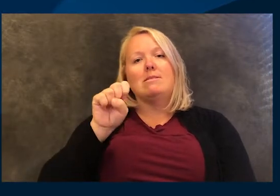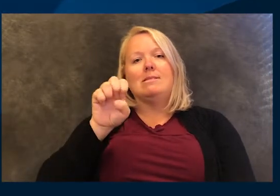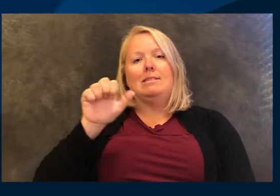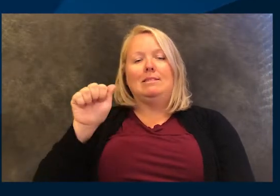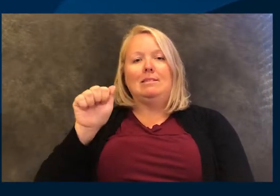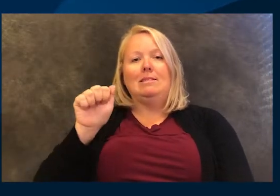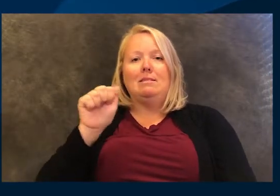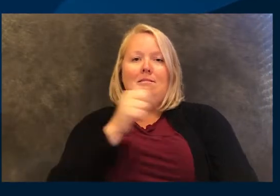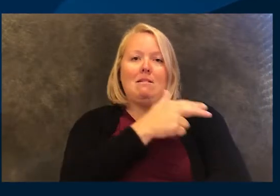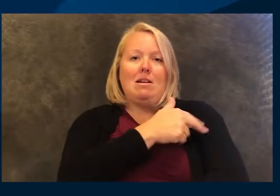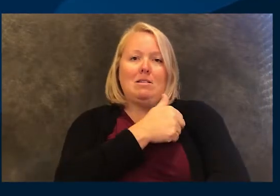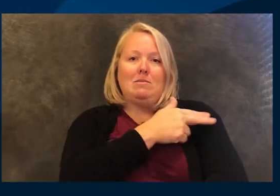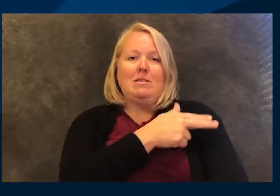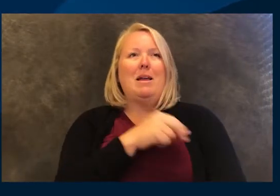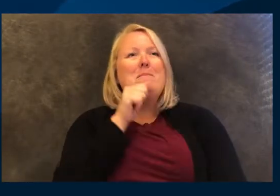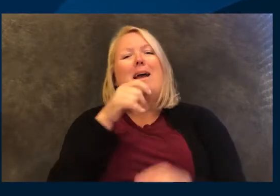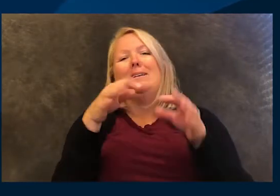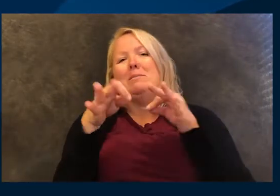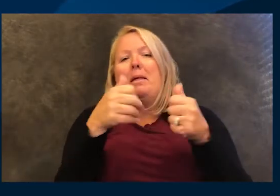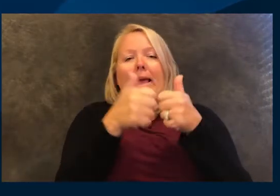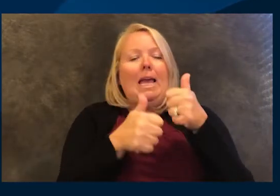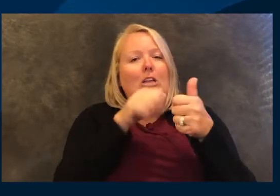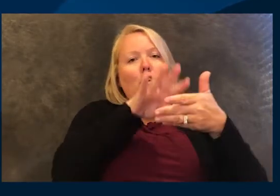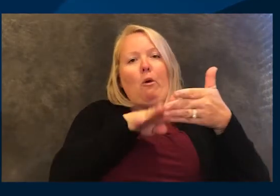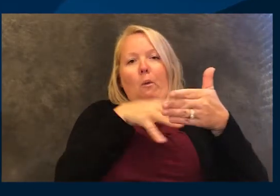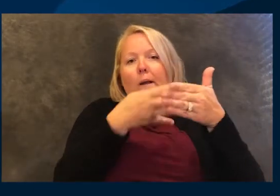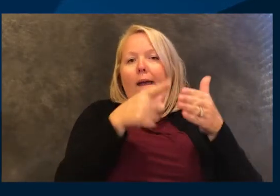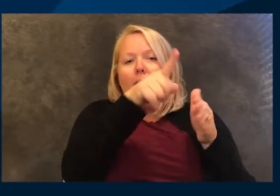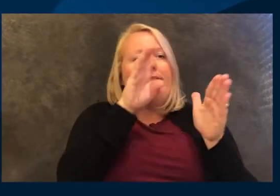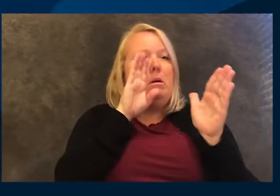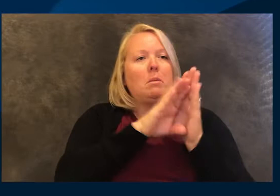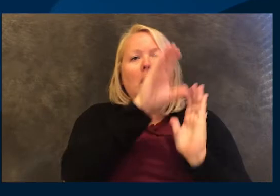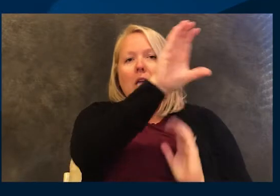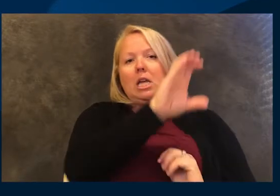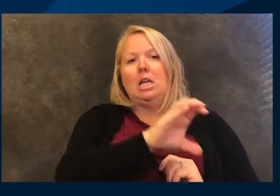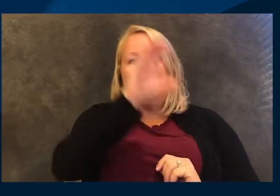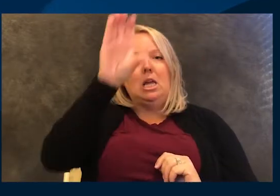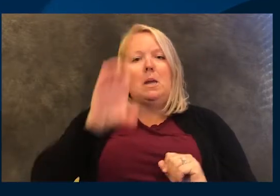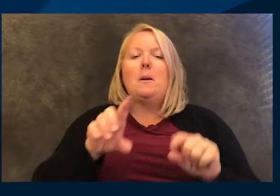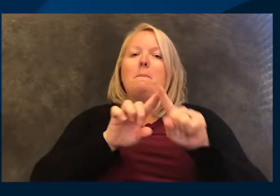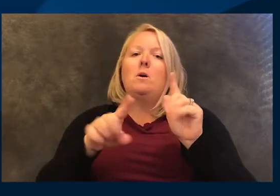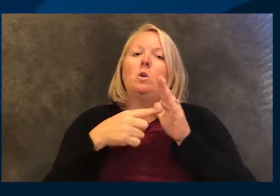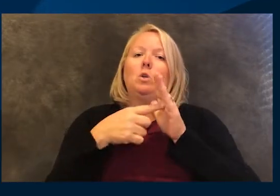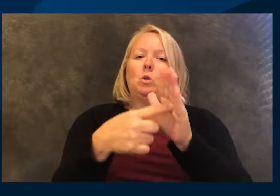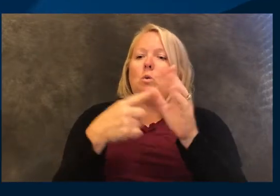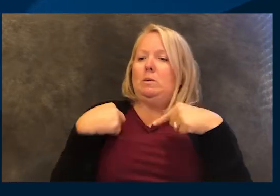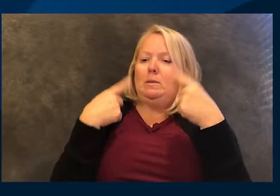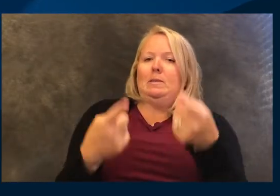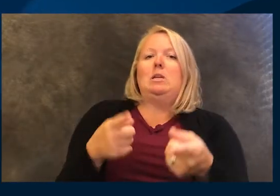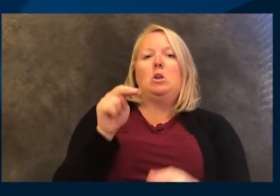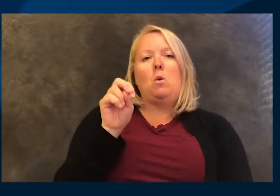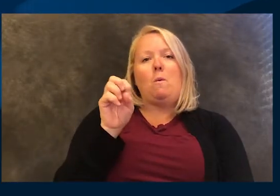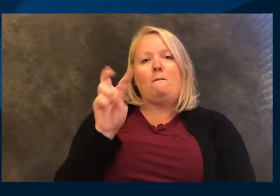won't go through each of these graphs, but these show you what we've done over time since November to manage to a